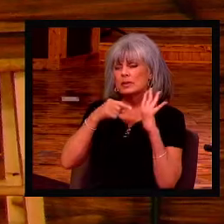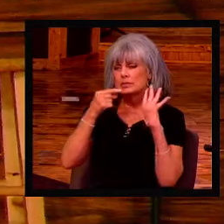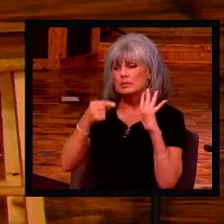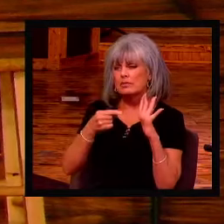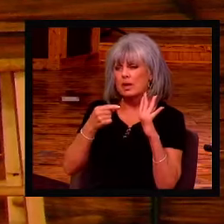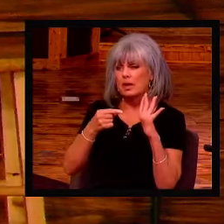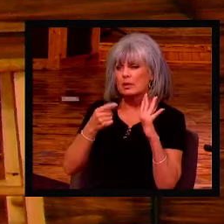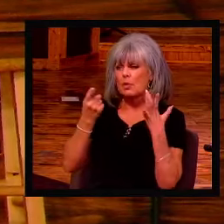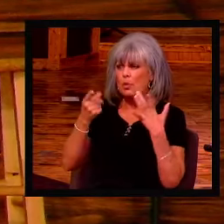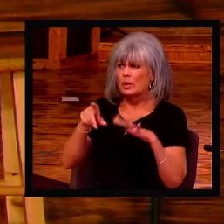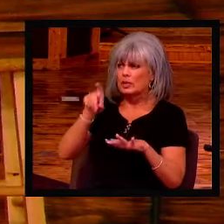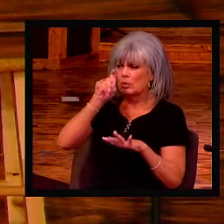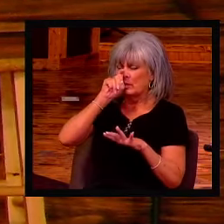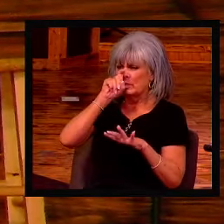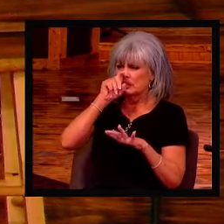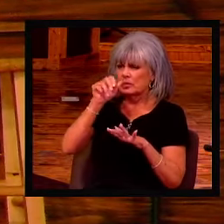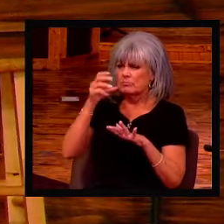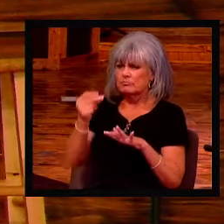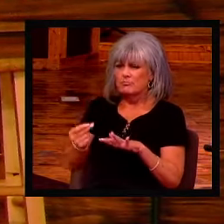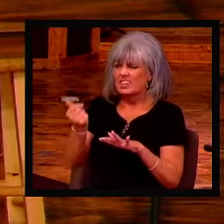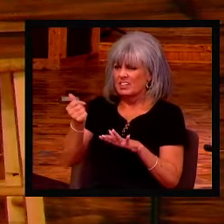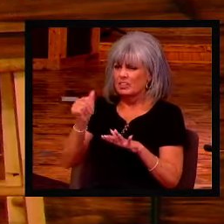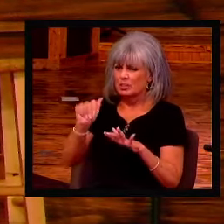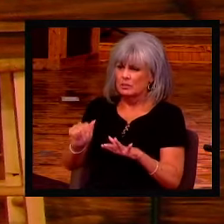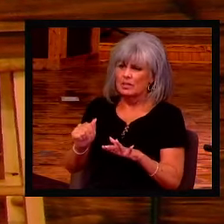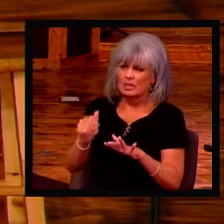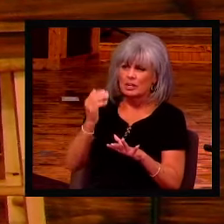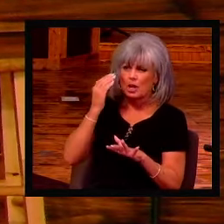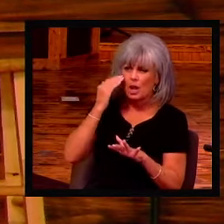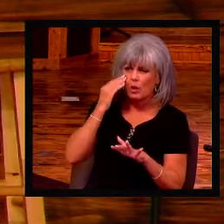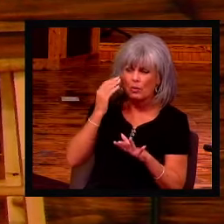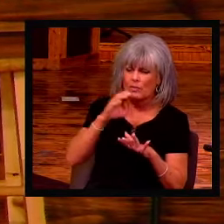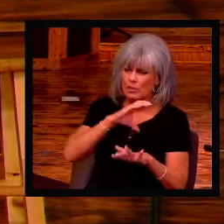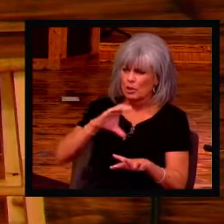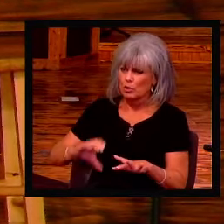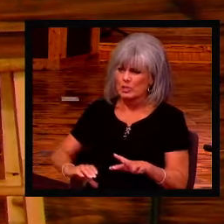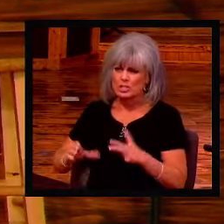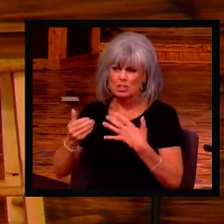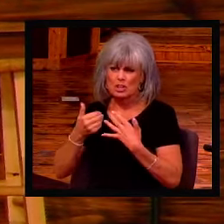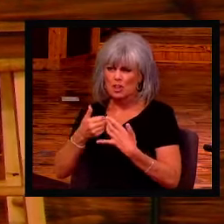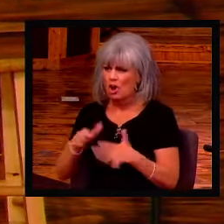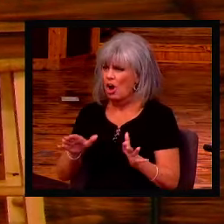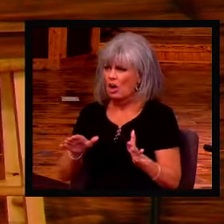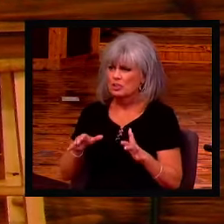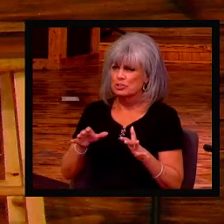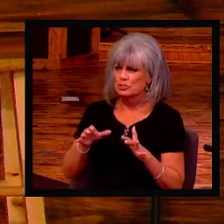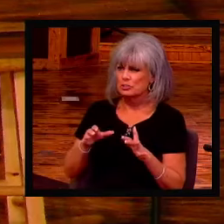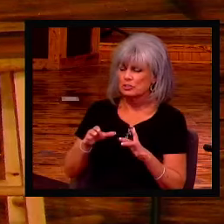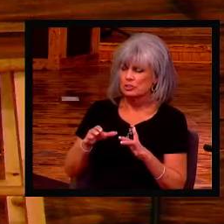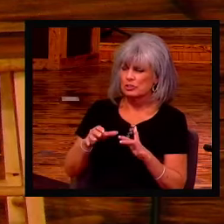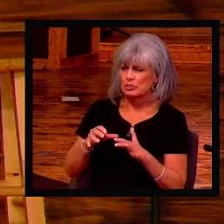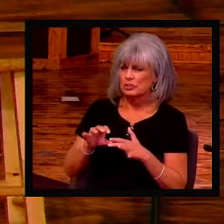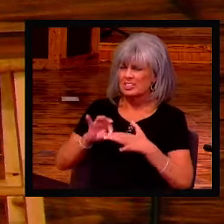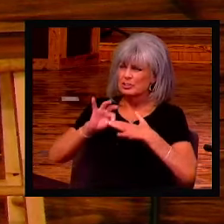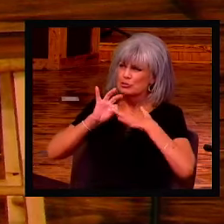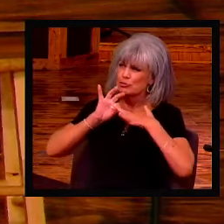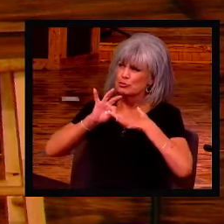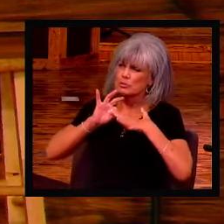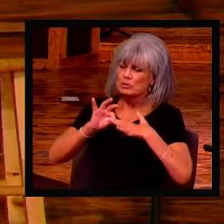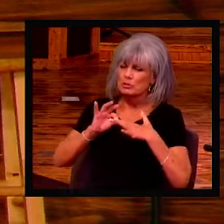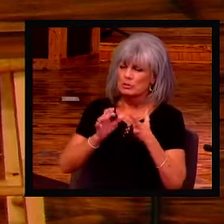immediately if somebody was a Christian, and not only if they're a Christian or if they're lost, you could tell if they were super close to